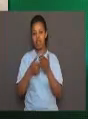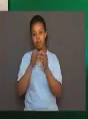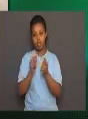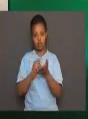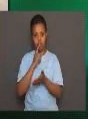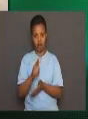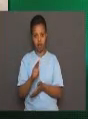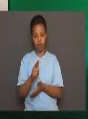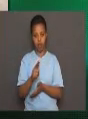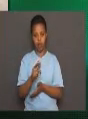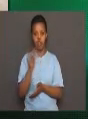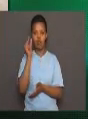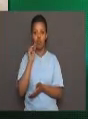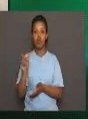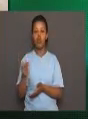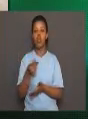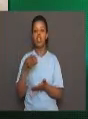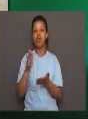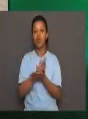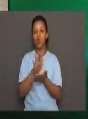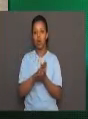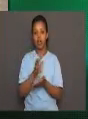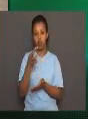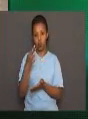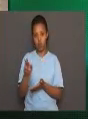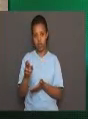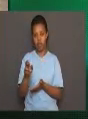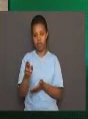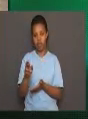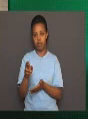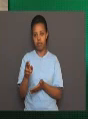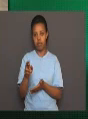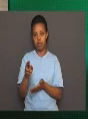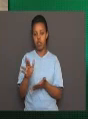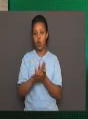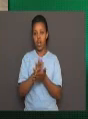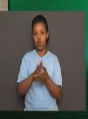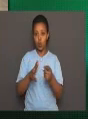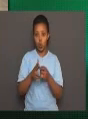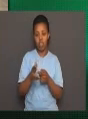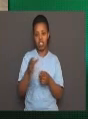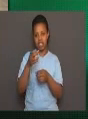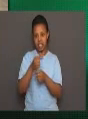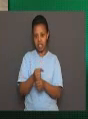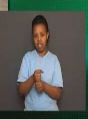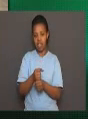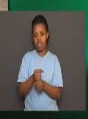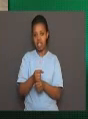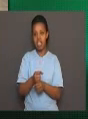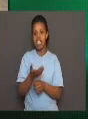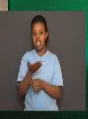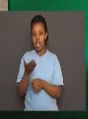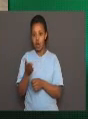Using a brown paper bag or a piece of paper, the substance that is being